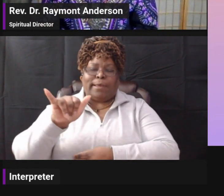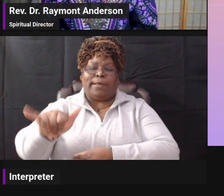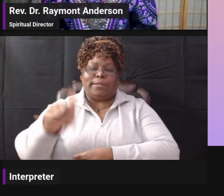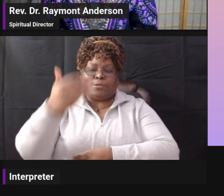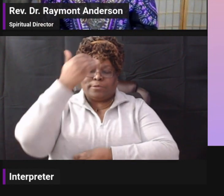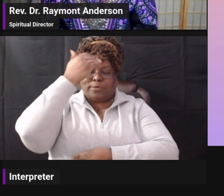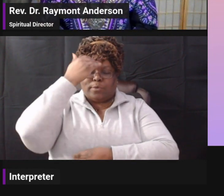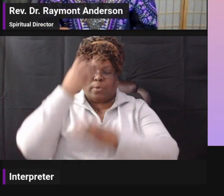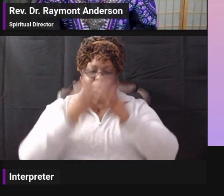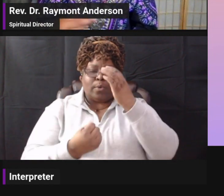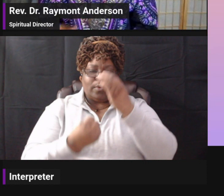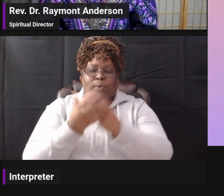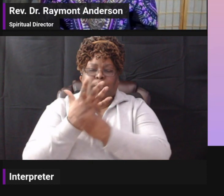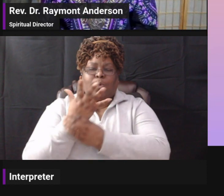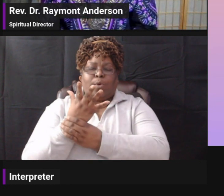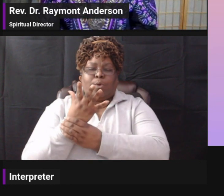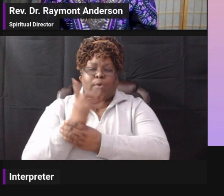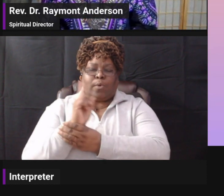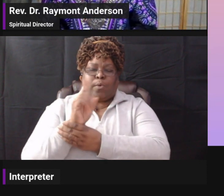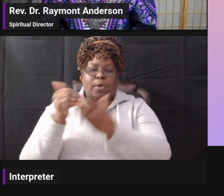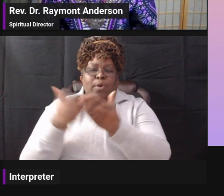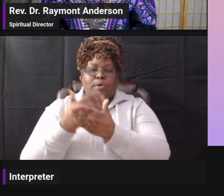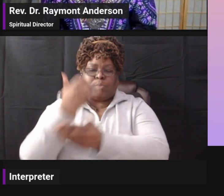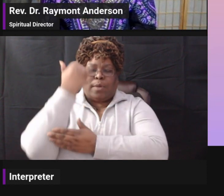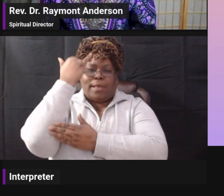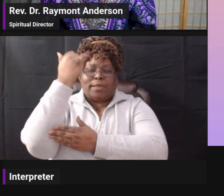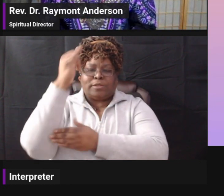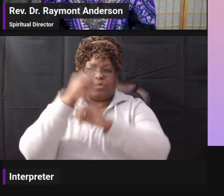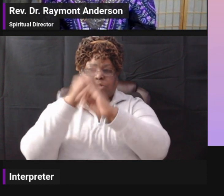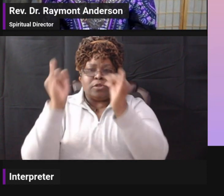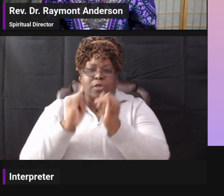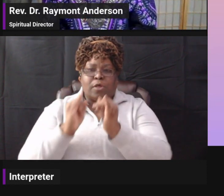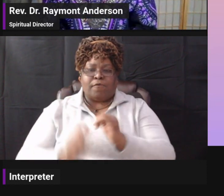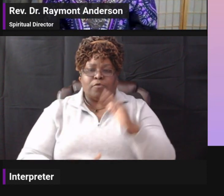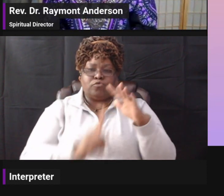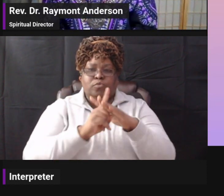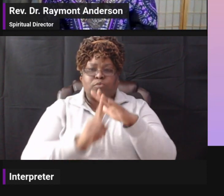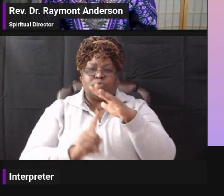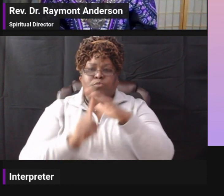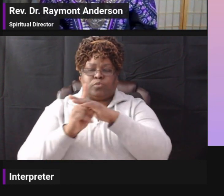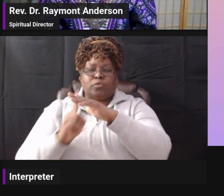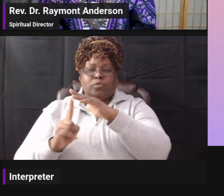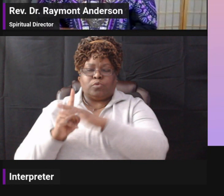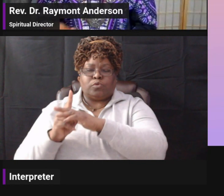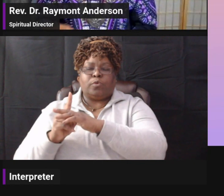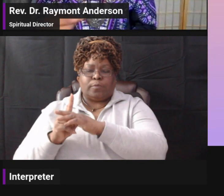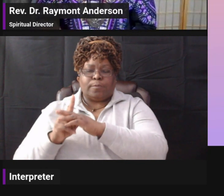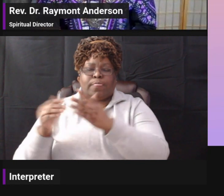consciousness, where new ideas and new forms are constantly flowing, where